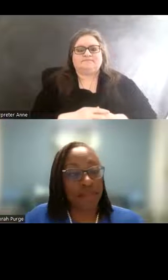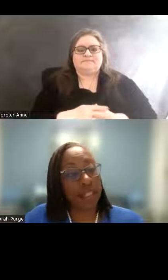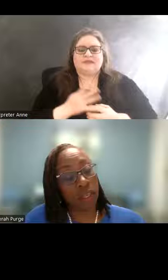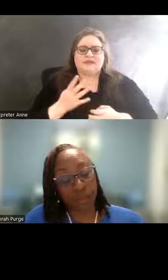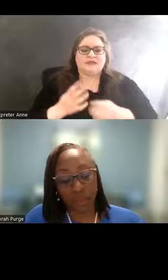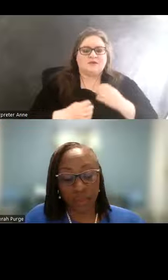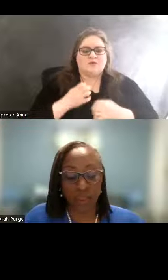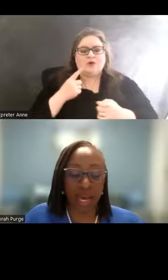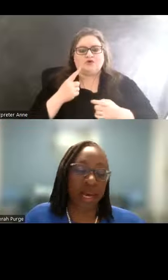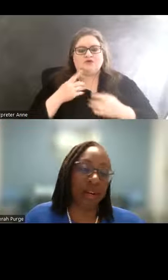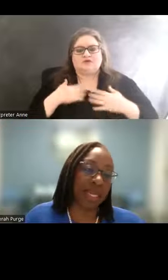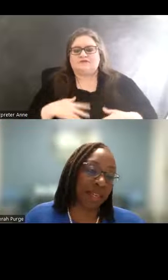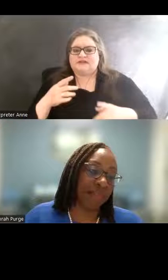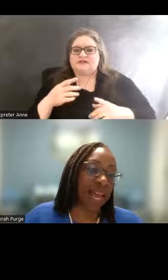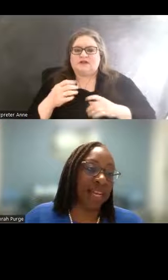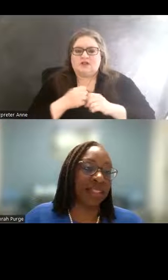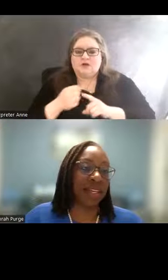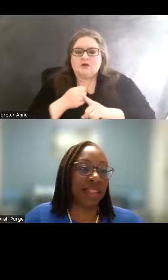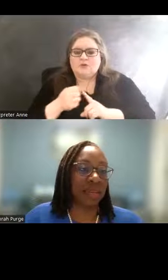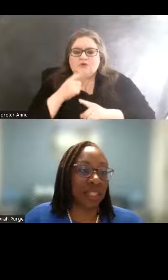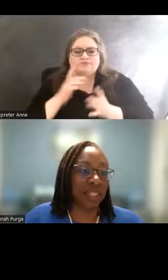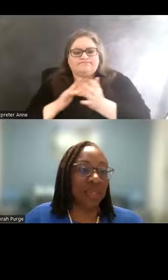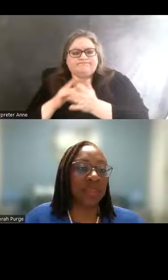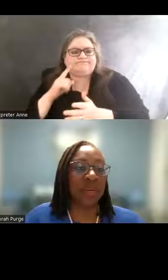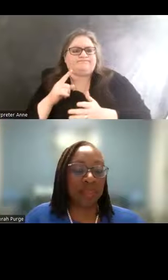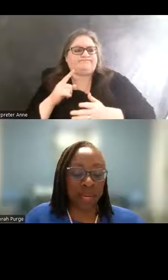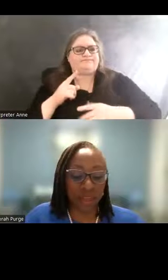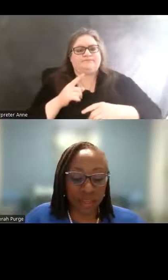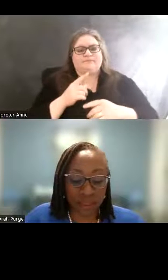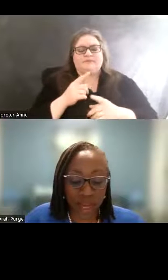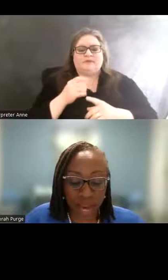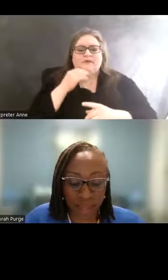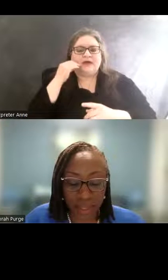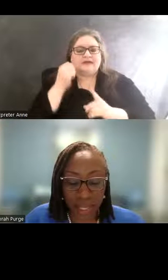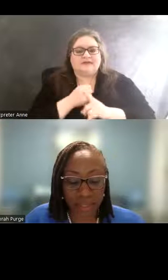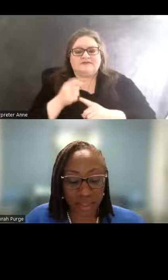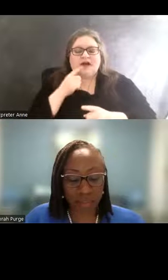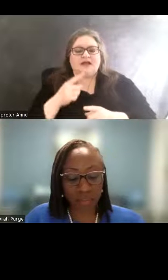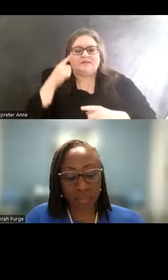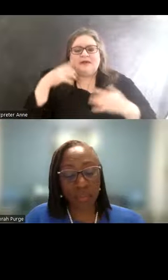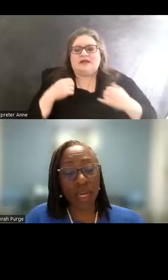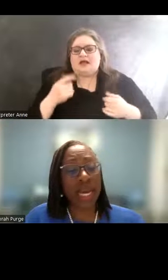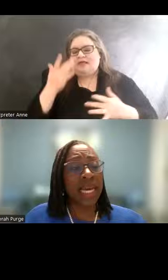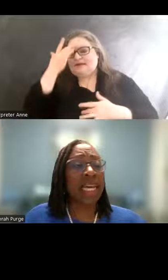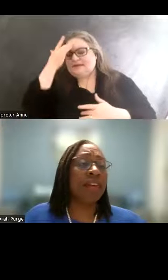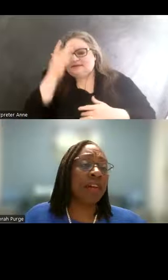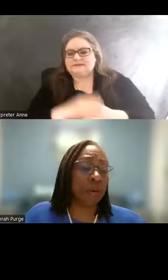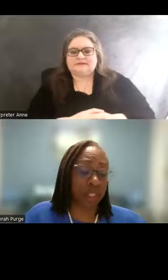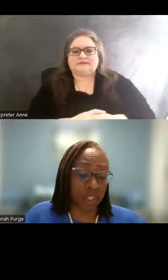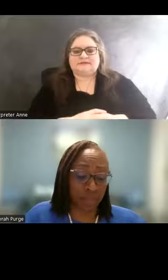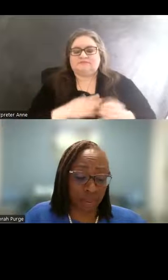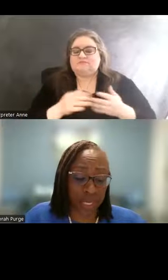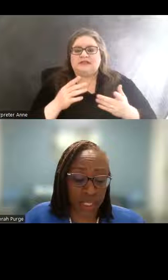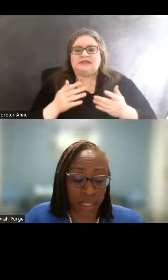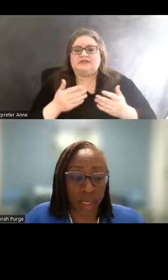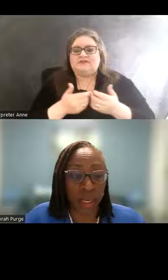emotional and physical abuse, domestic violence, substance use, mental health illness, even divorce